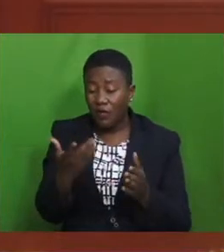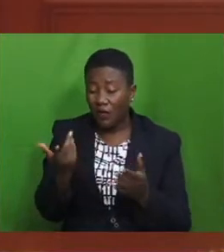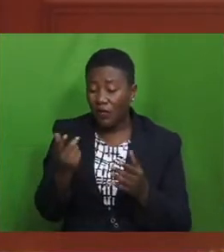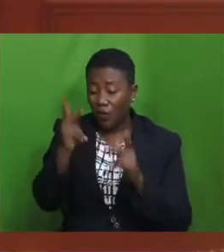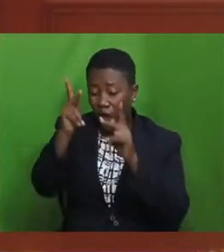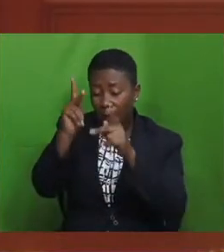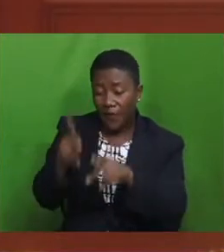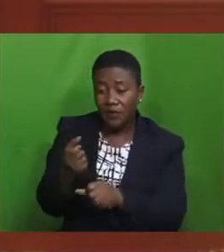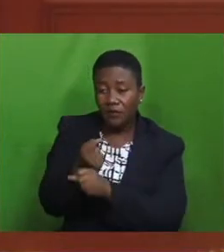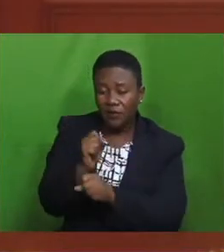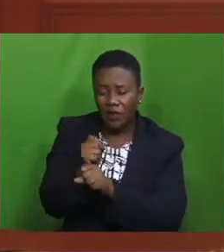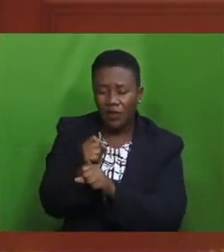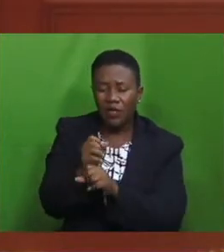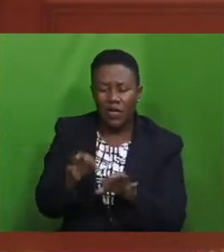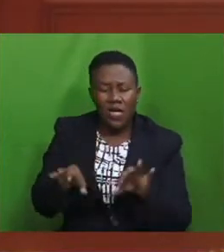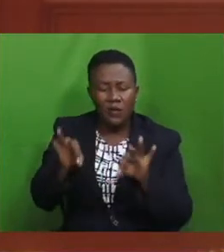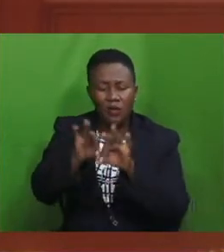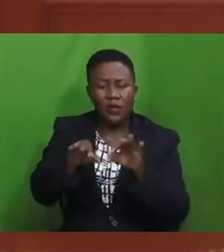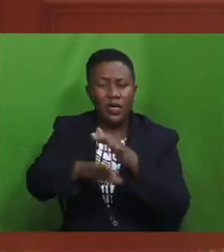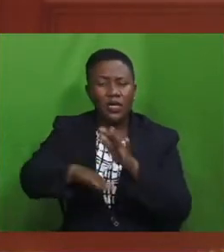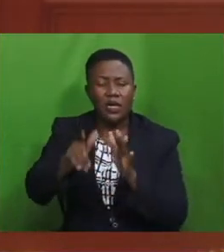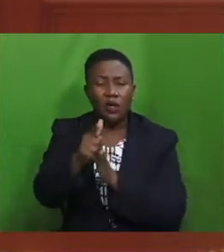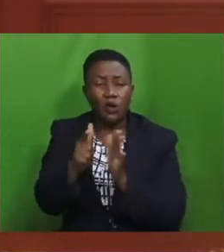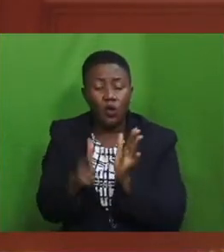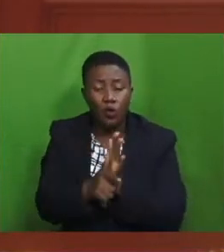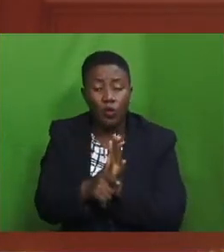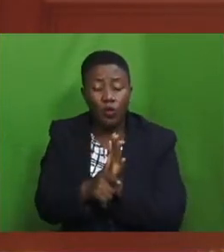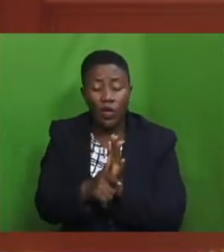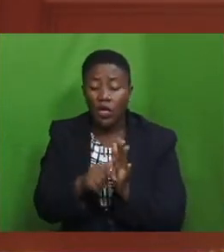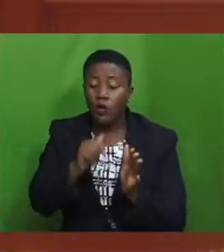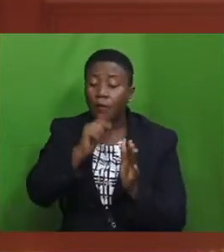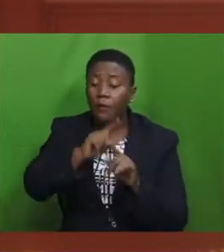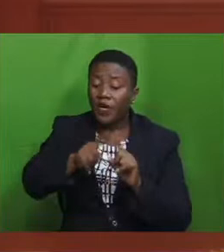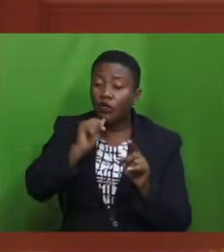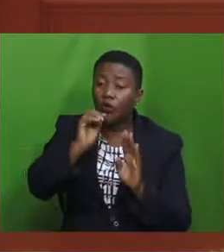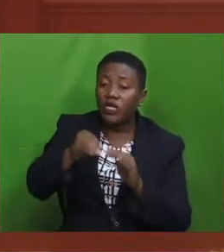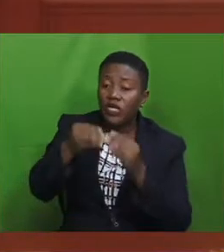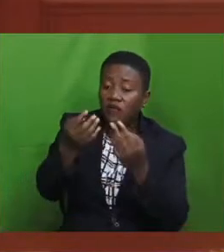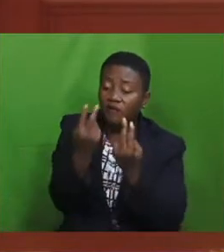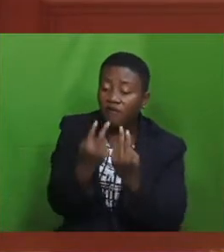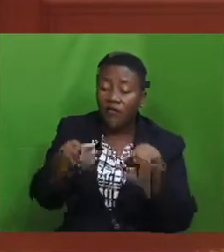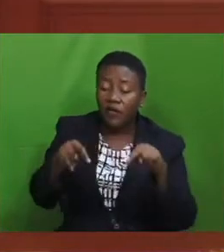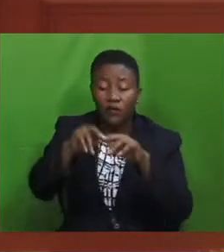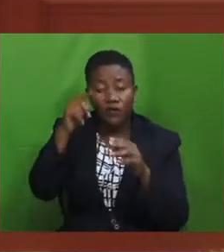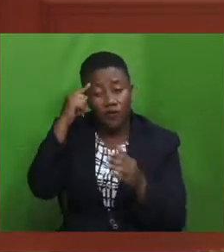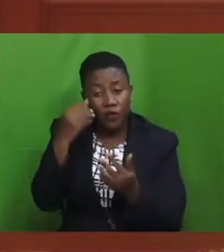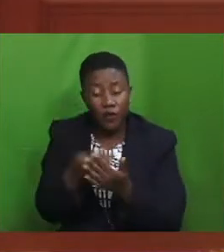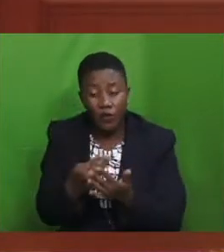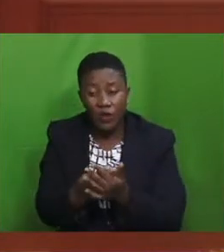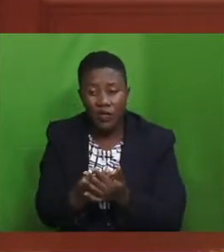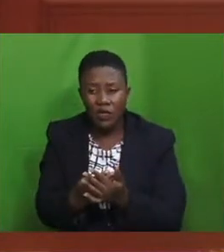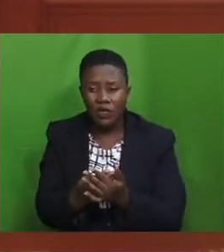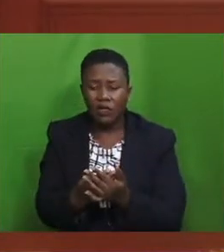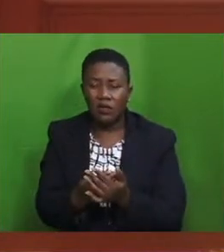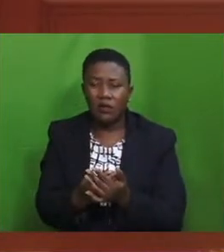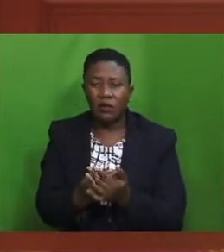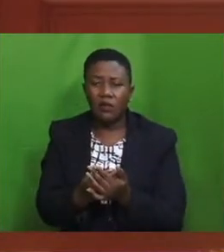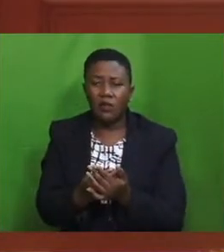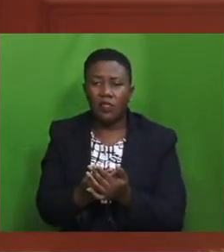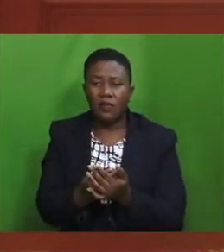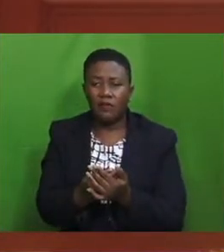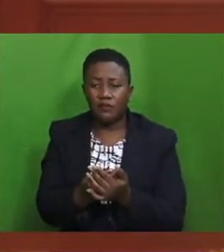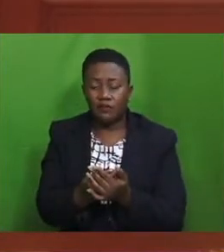the laws of Ghana. But sole sourcing does not give value for money. It denies competitiveness. But